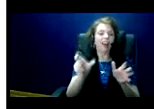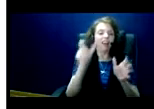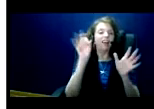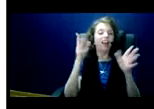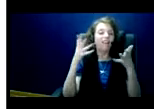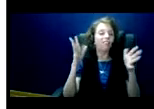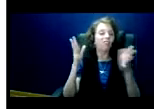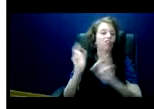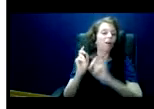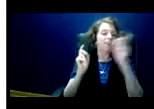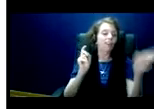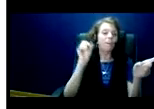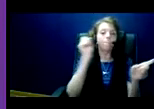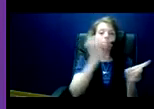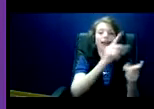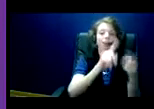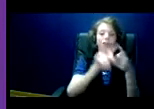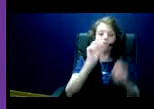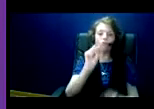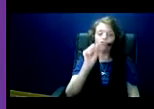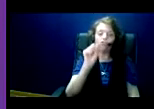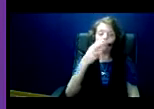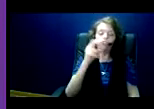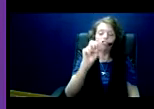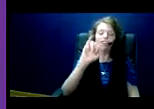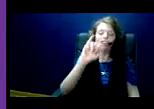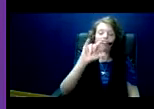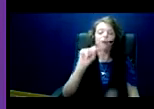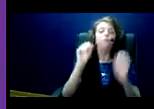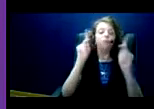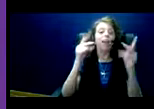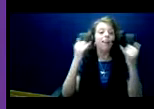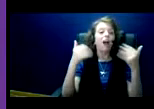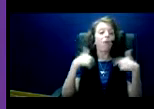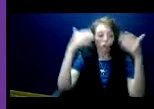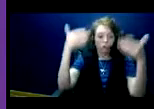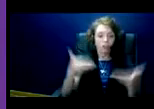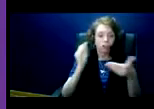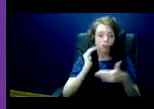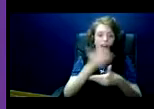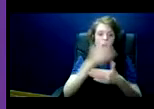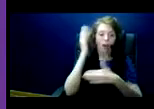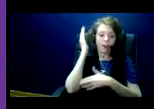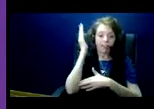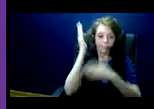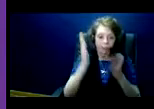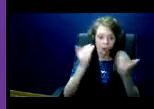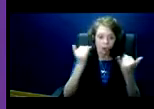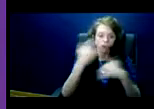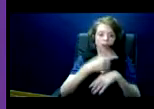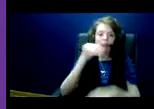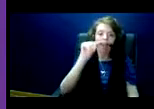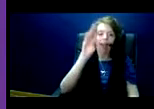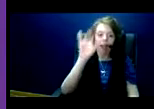Sheila. Thank you, Susan. I wanted to introduce our speakers for today. Abby Schreer